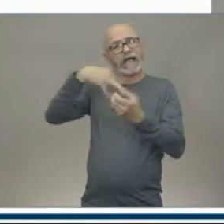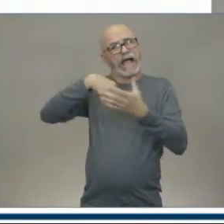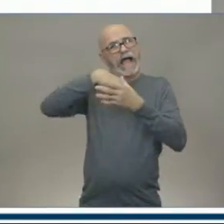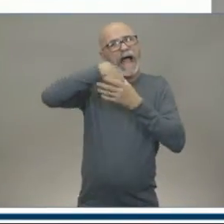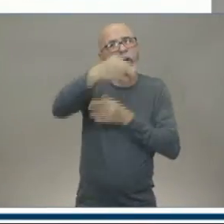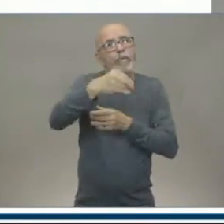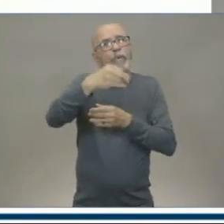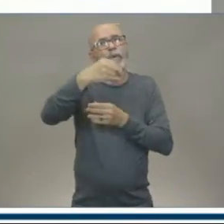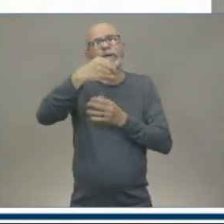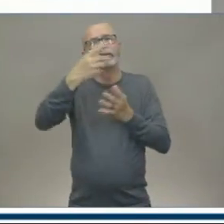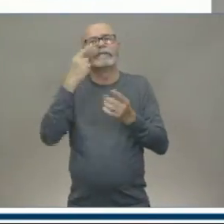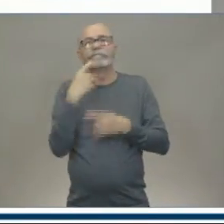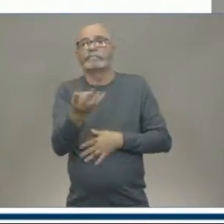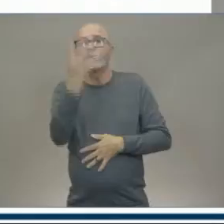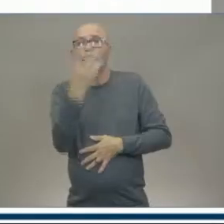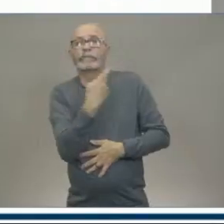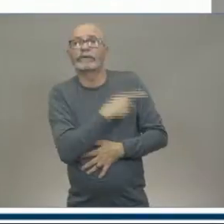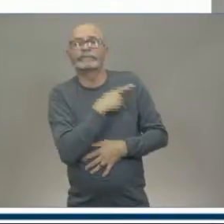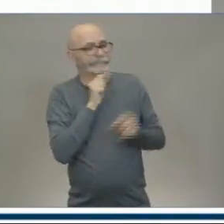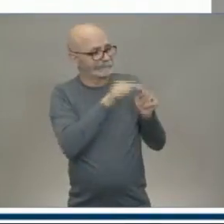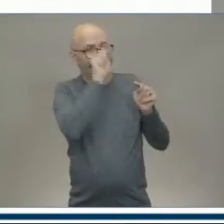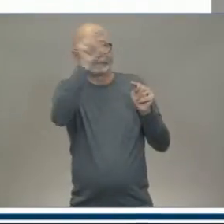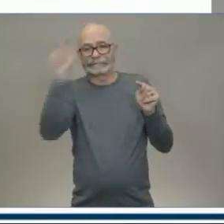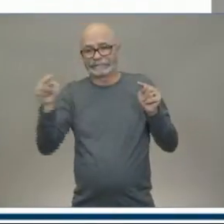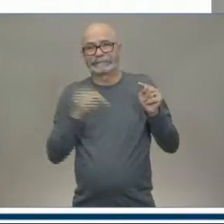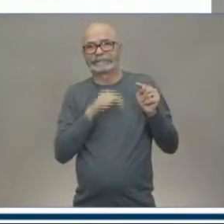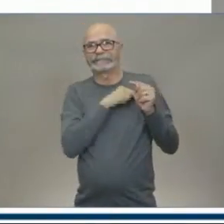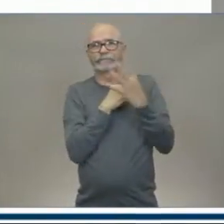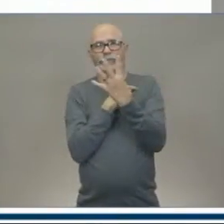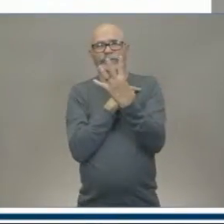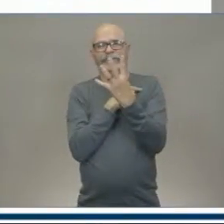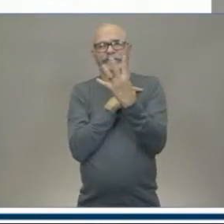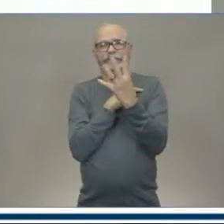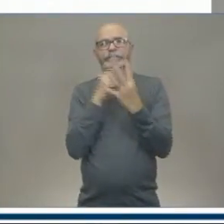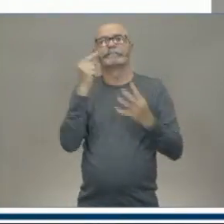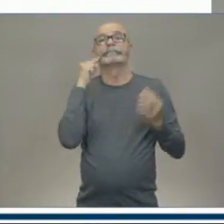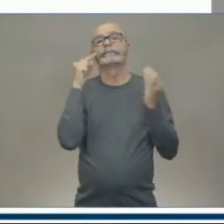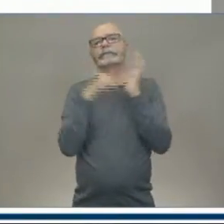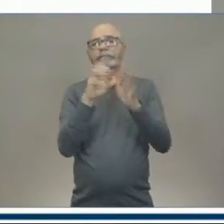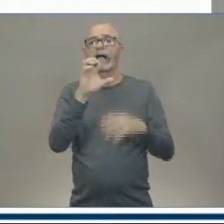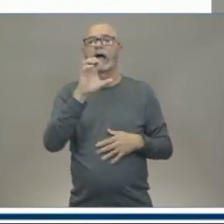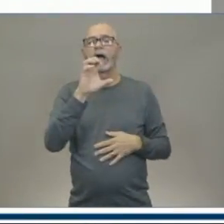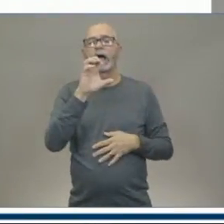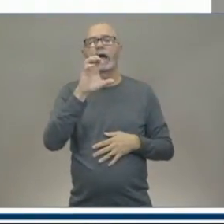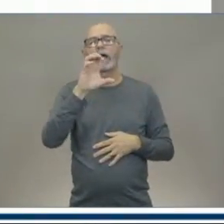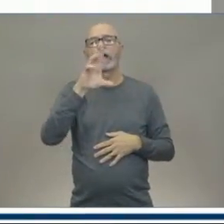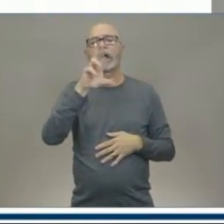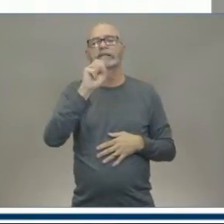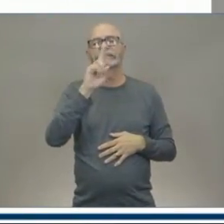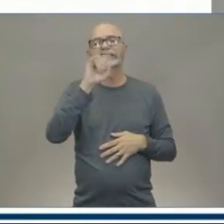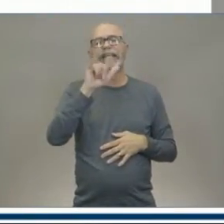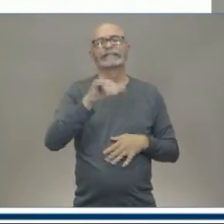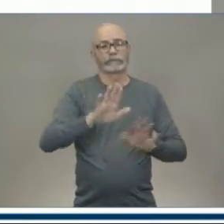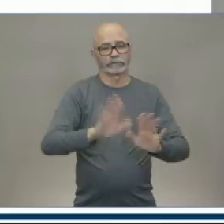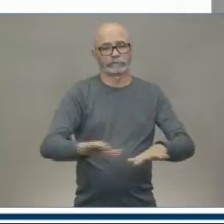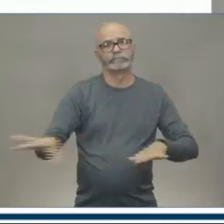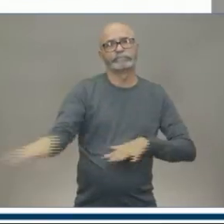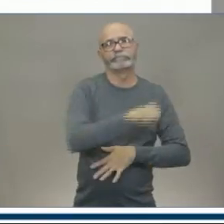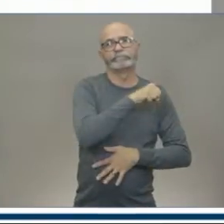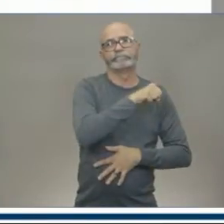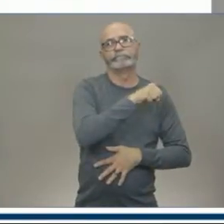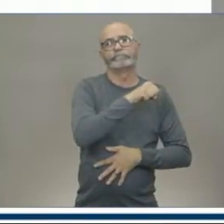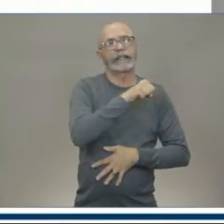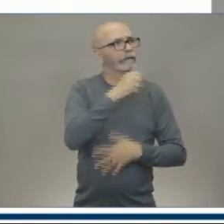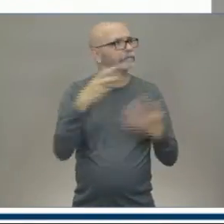legal custody arrangements that require parents or children to travel. Sometimes there's specialized health care that is not available in